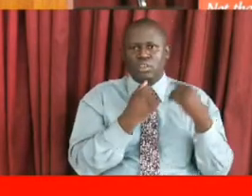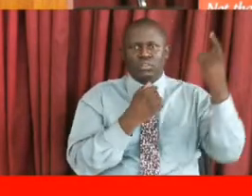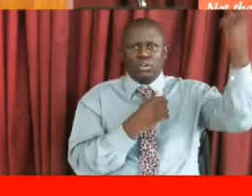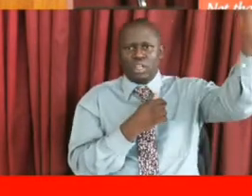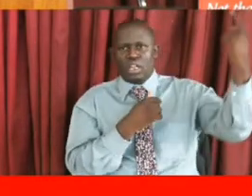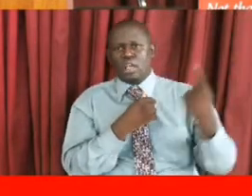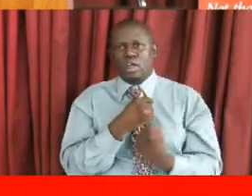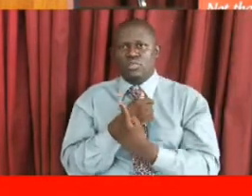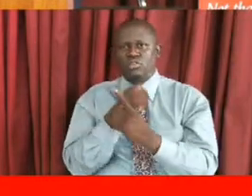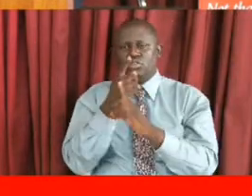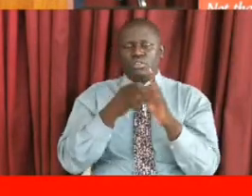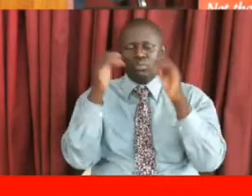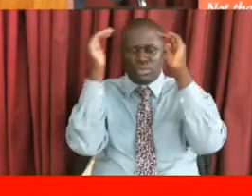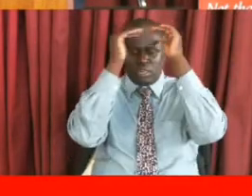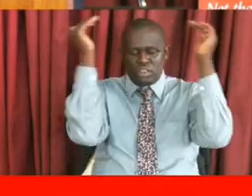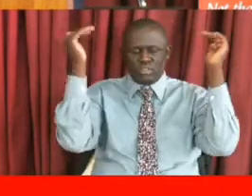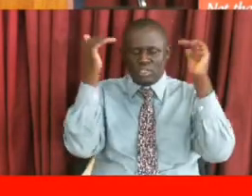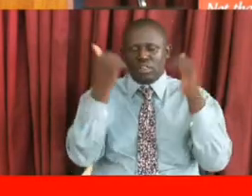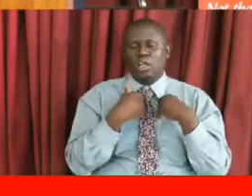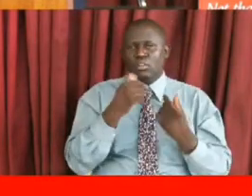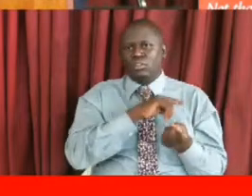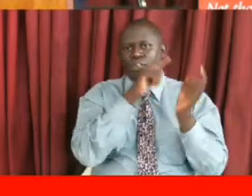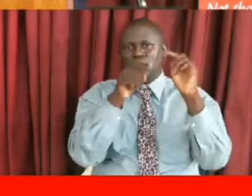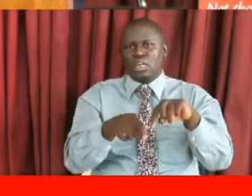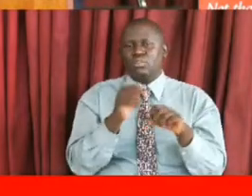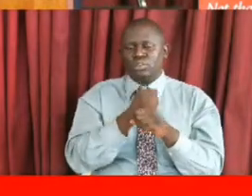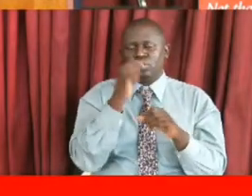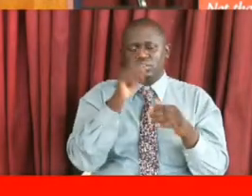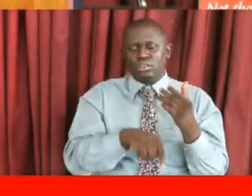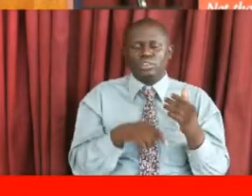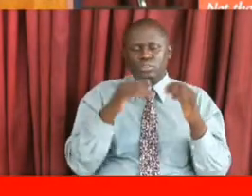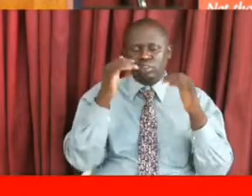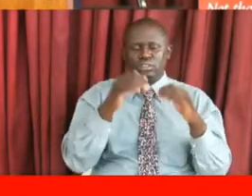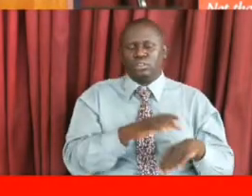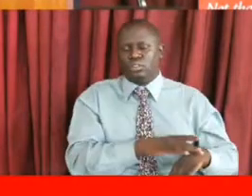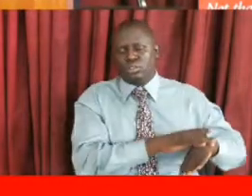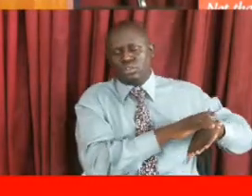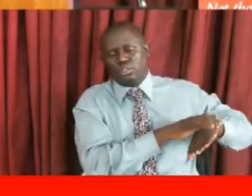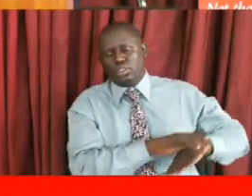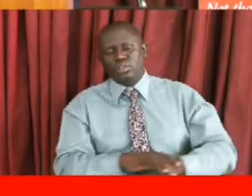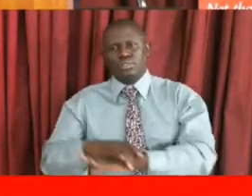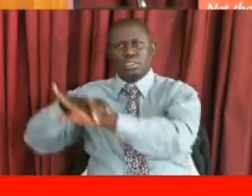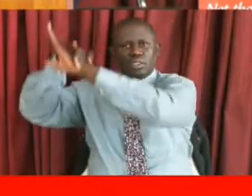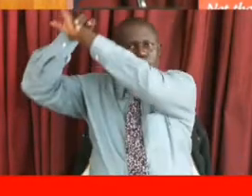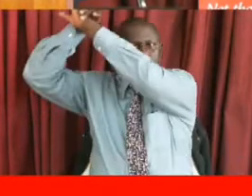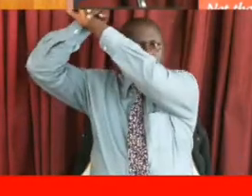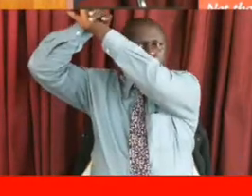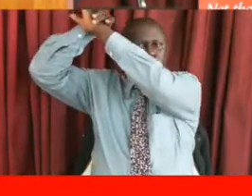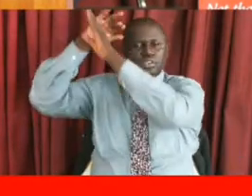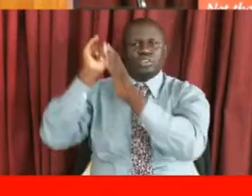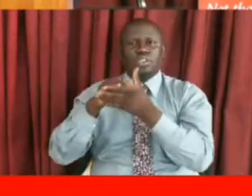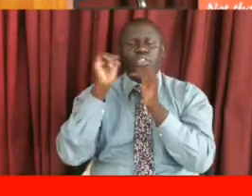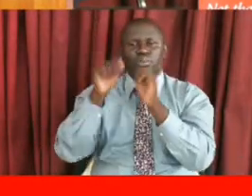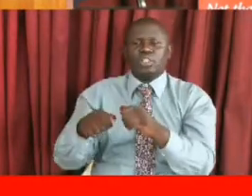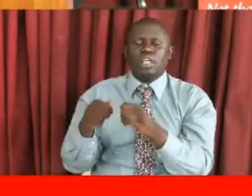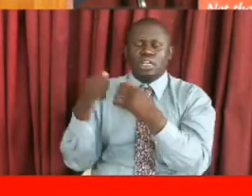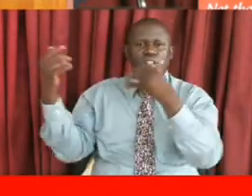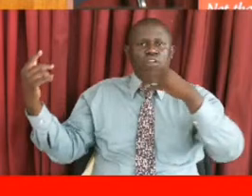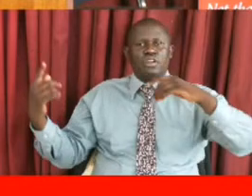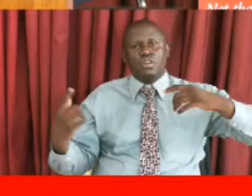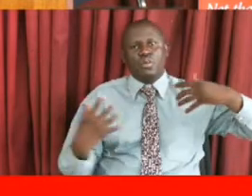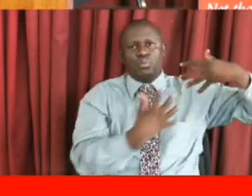heaven has come to lift us up into his presence that we may meet with him